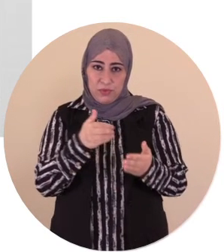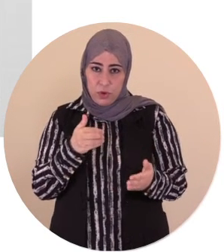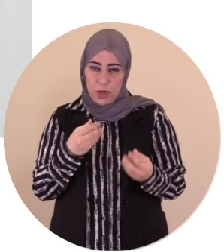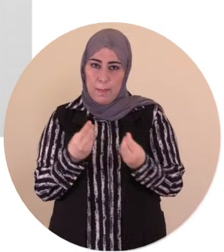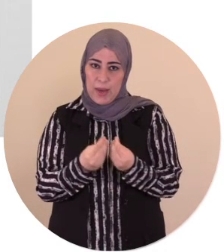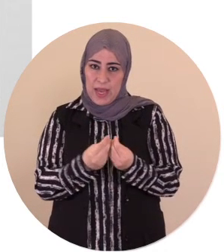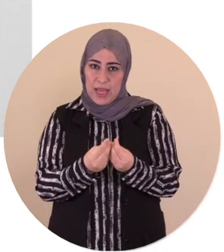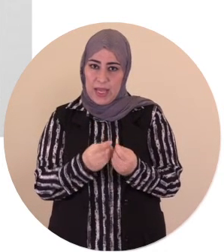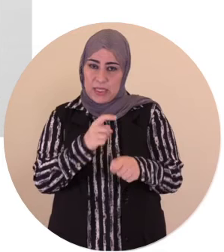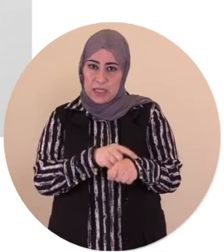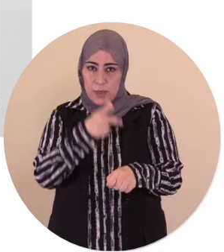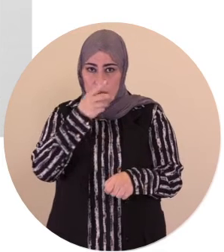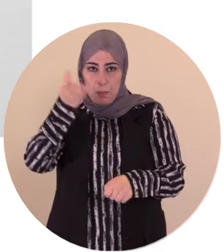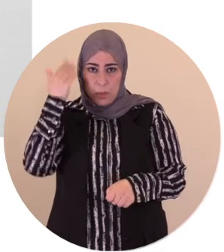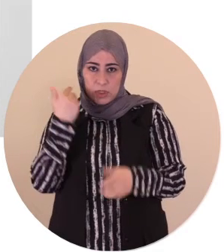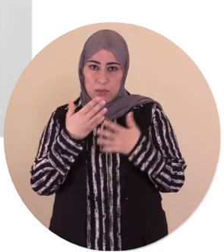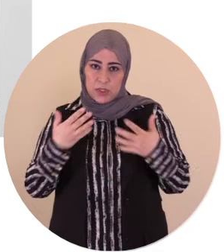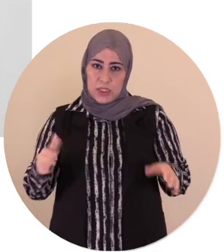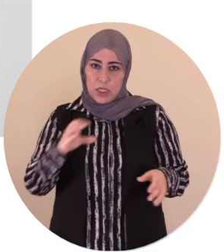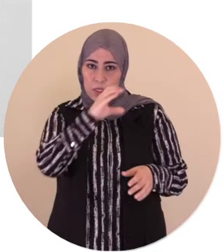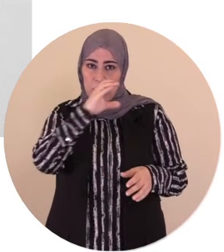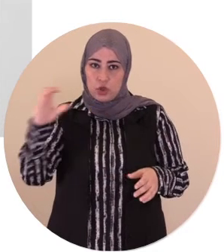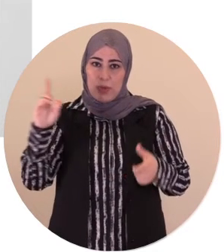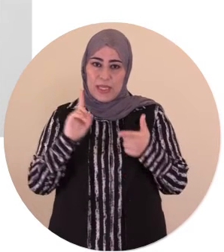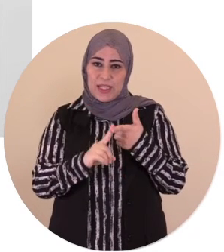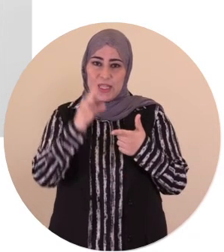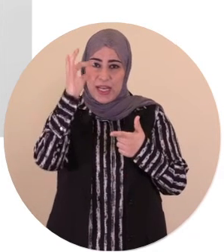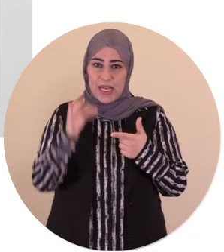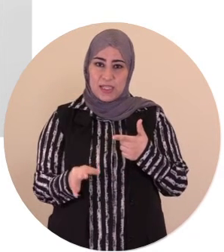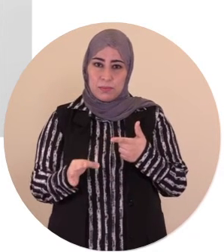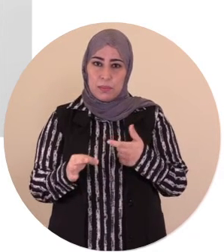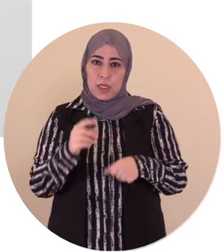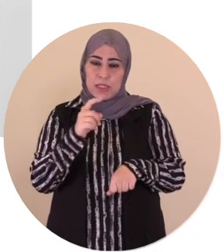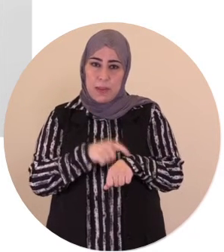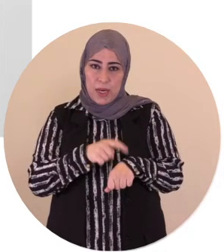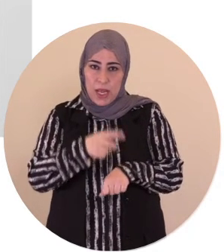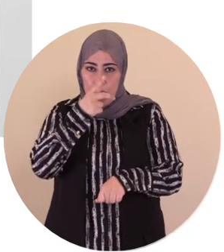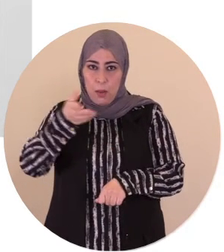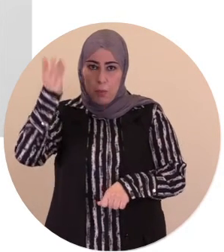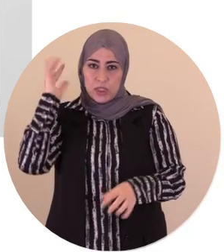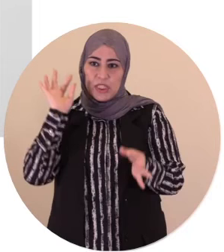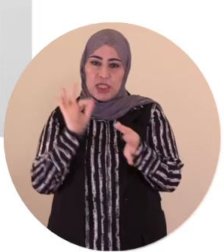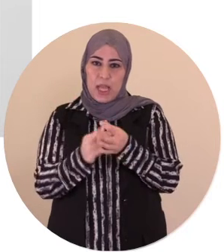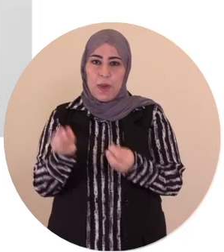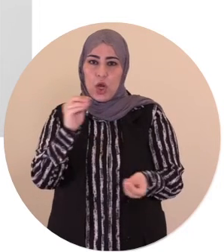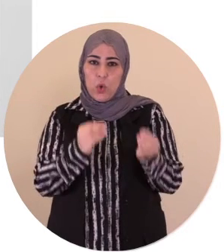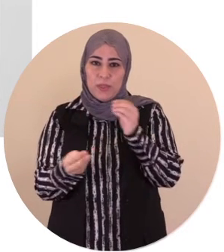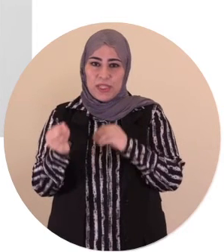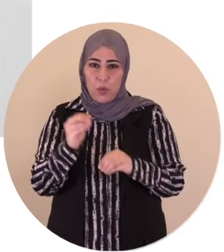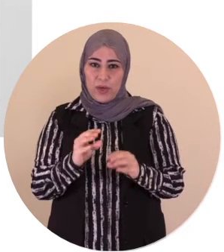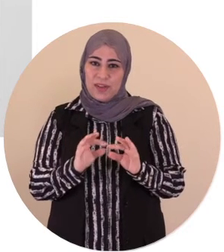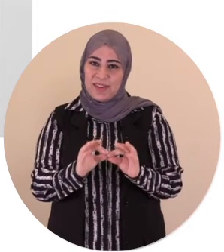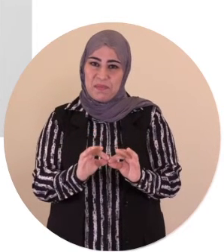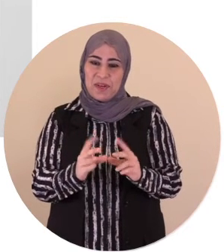as soon as. These things, these will help you get the correct answer. And notice if there are two verbs in the sentence, where's the other